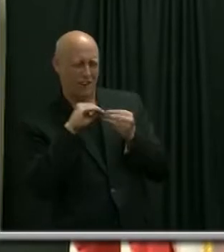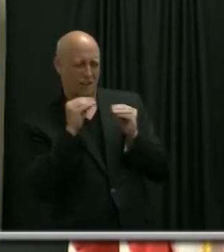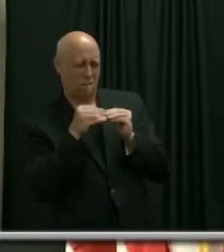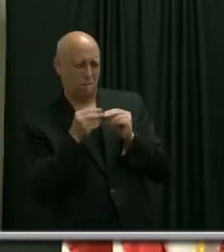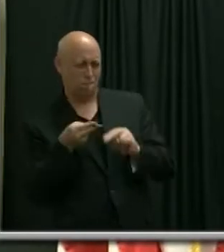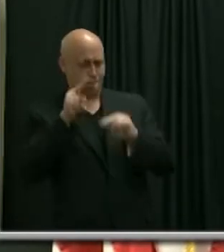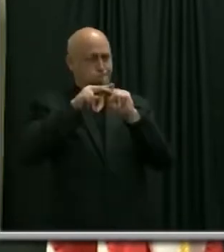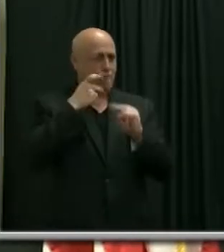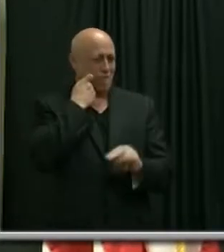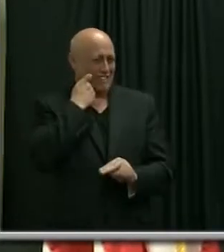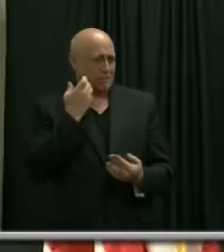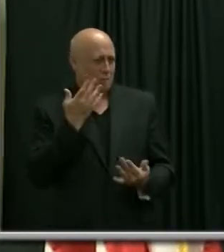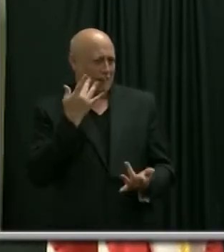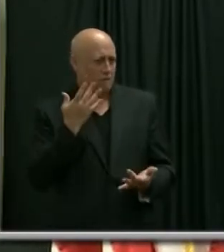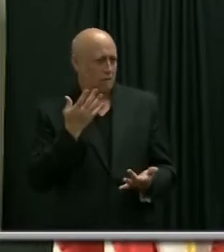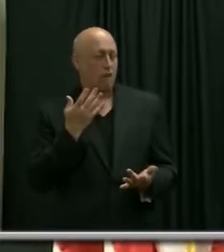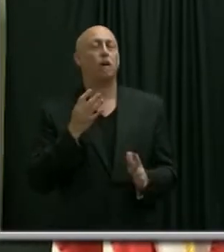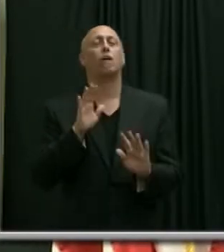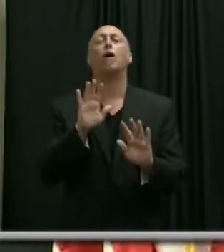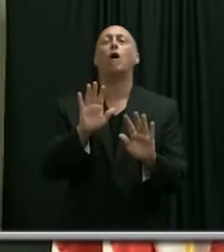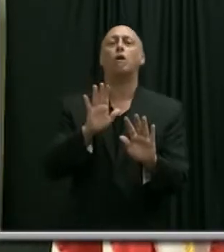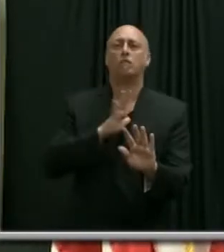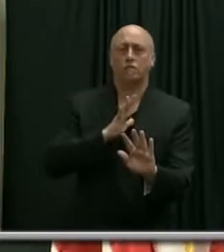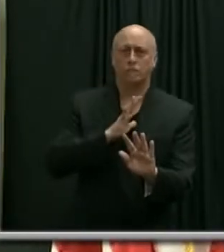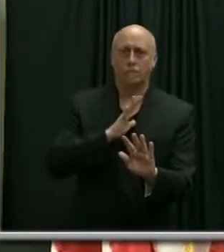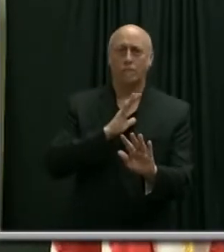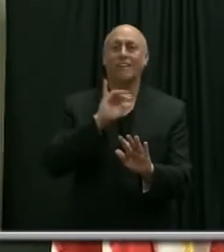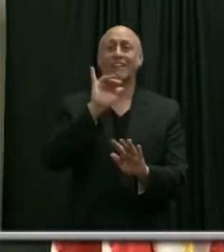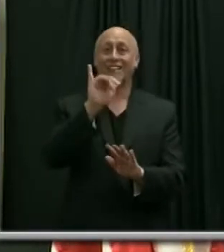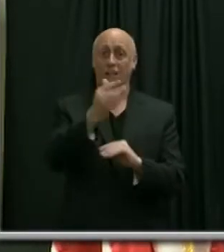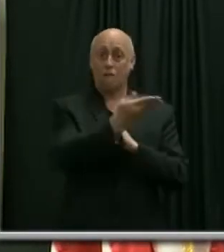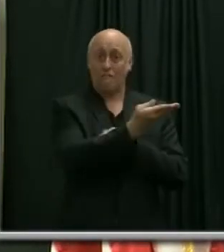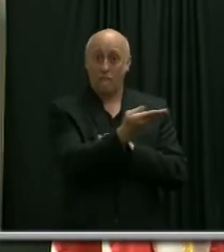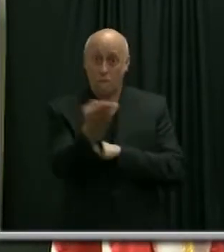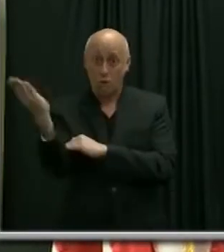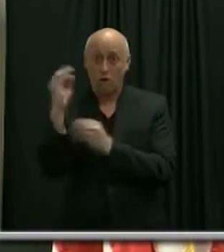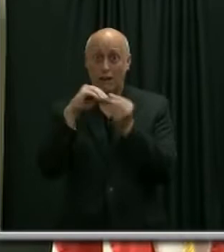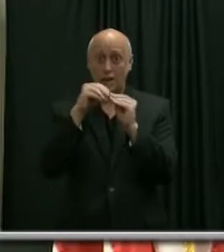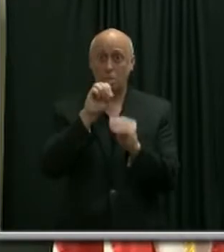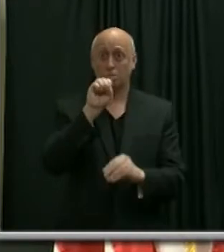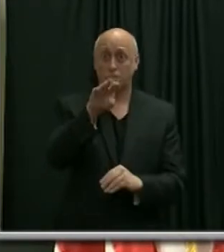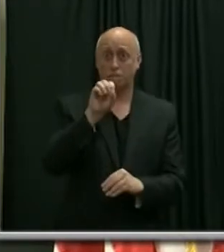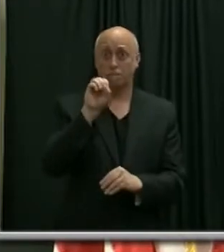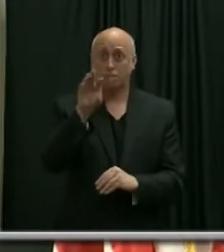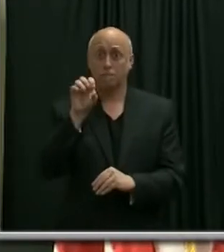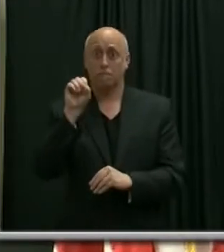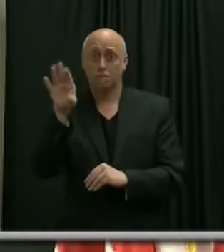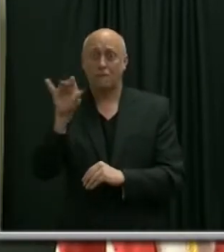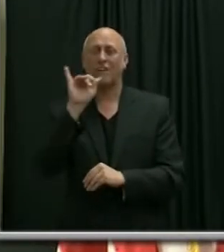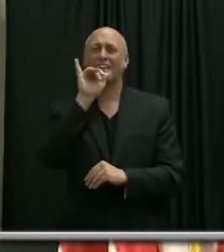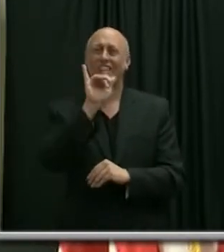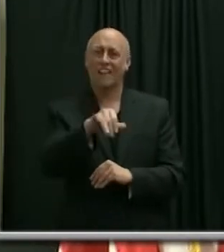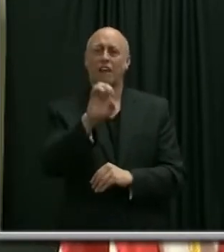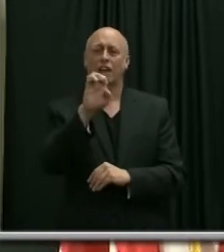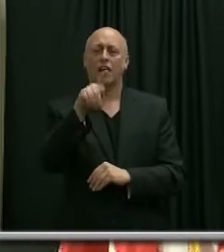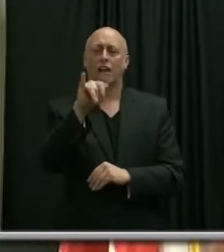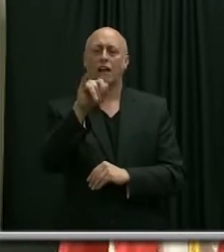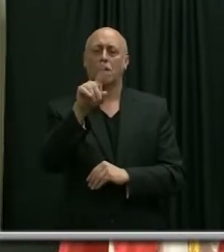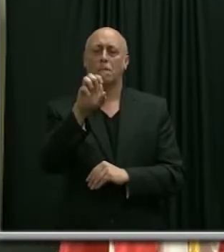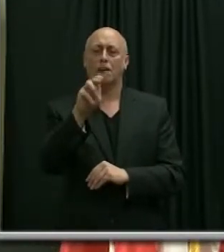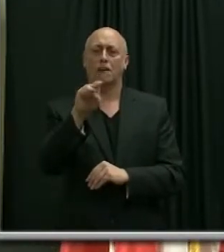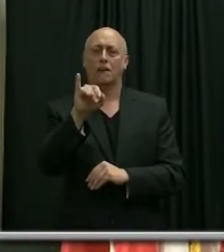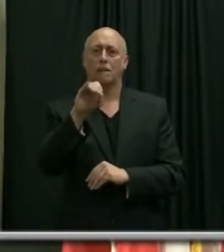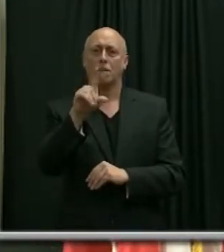you. So what the numbers we report every morning are numbers that our epidemiologists, who, by the way, if I